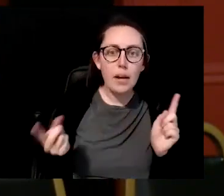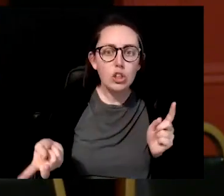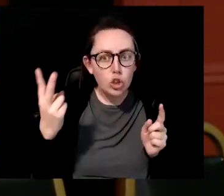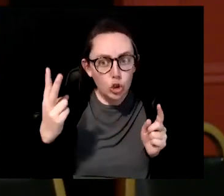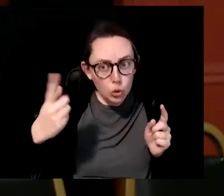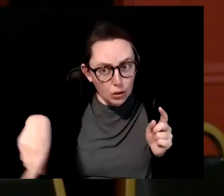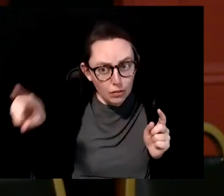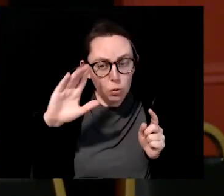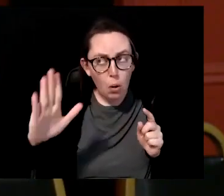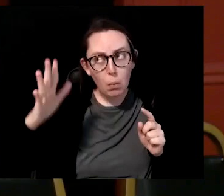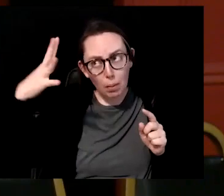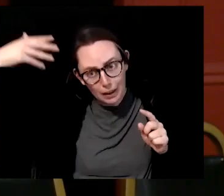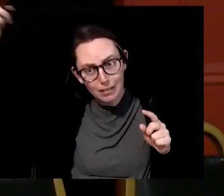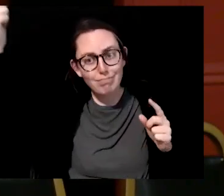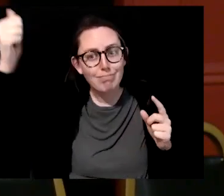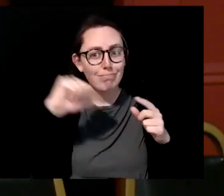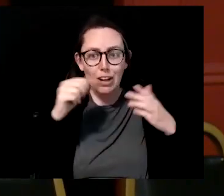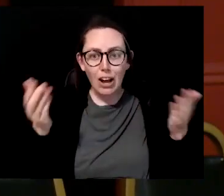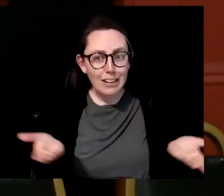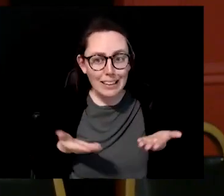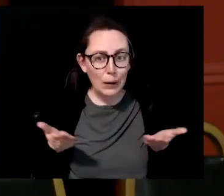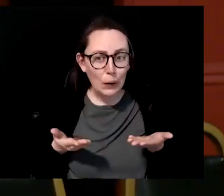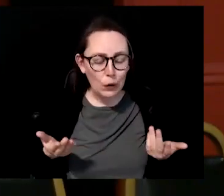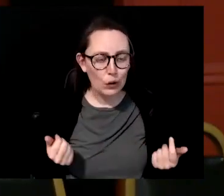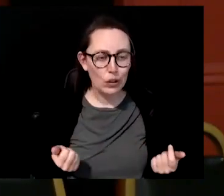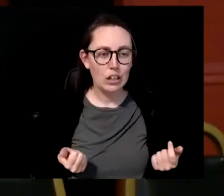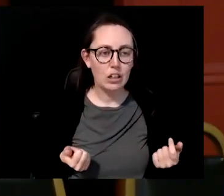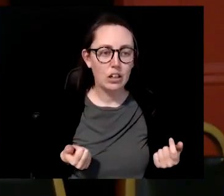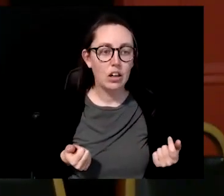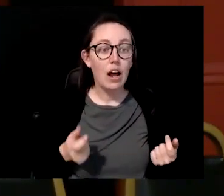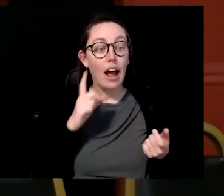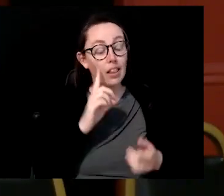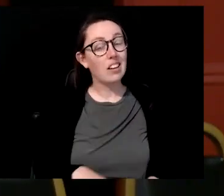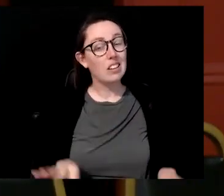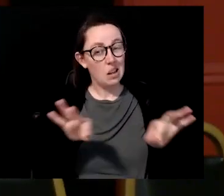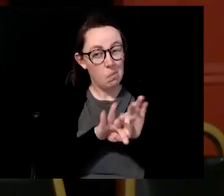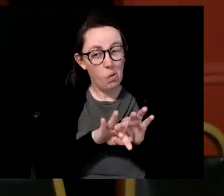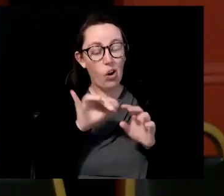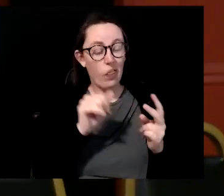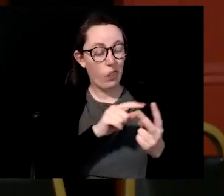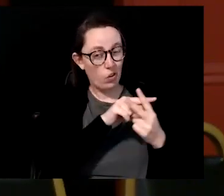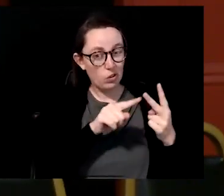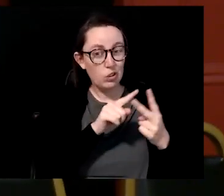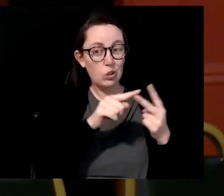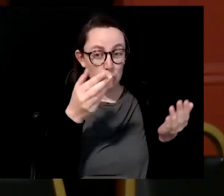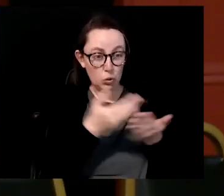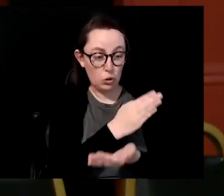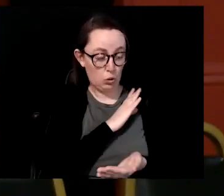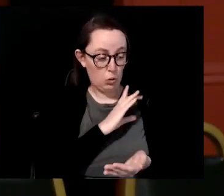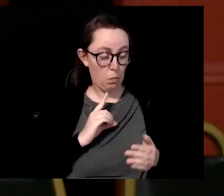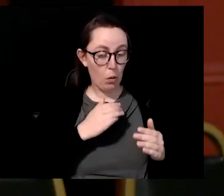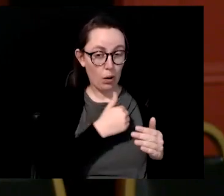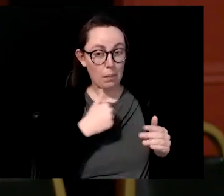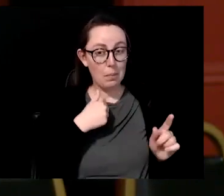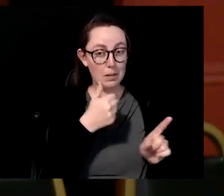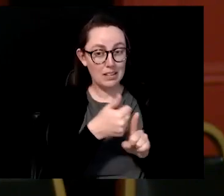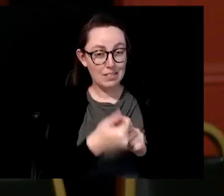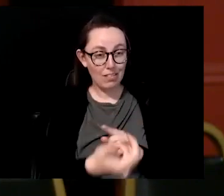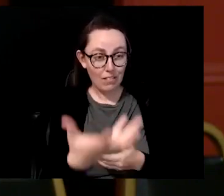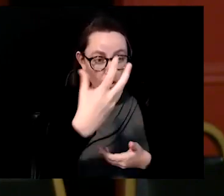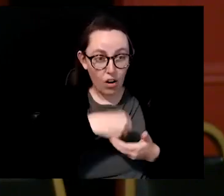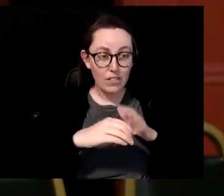and I think it's really really important that they're involved in that conversation I really think it's